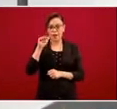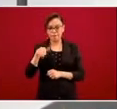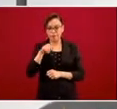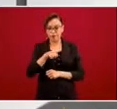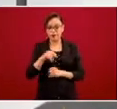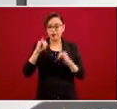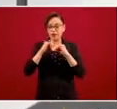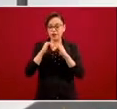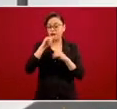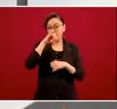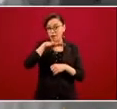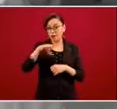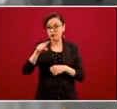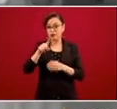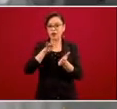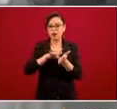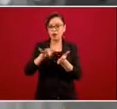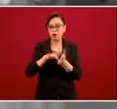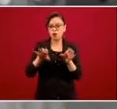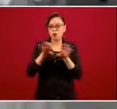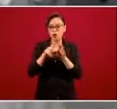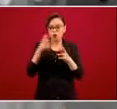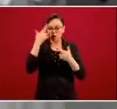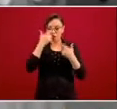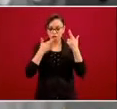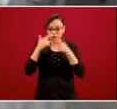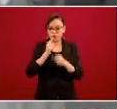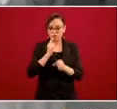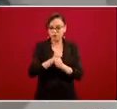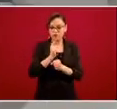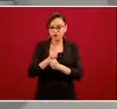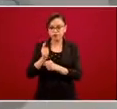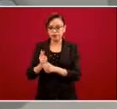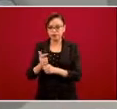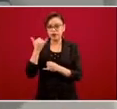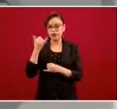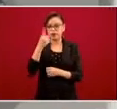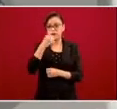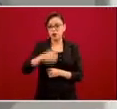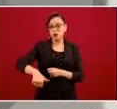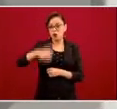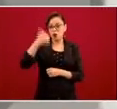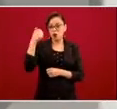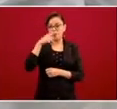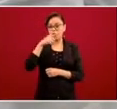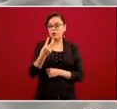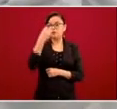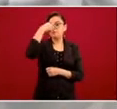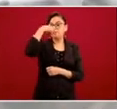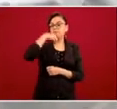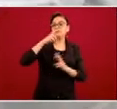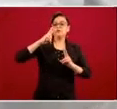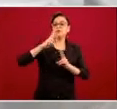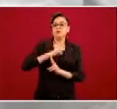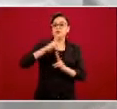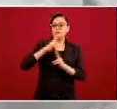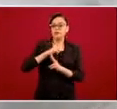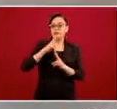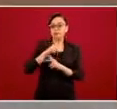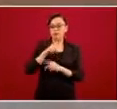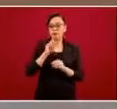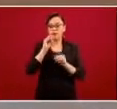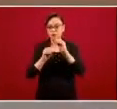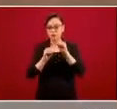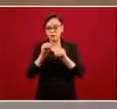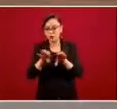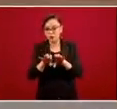other institutions, including IMSS, they are collaborating with the diagnosis and